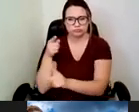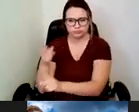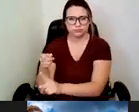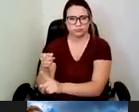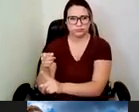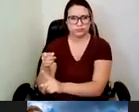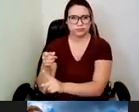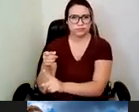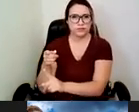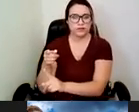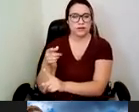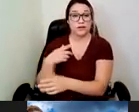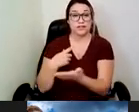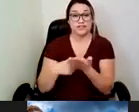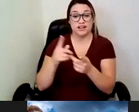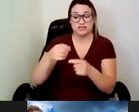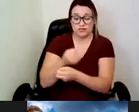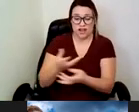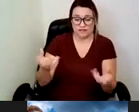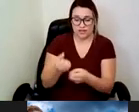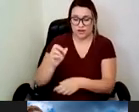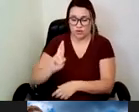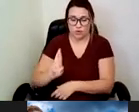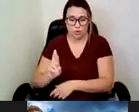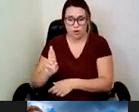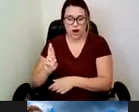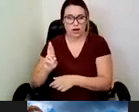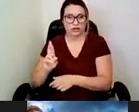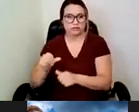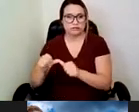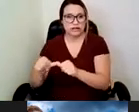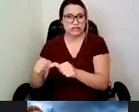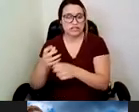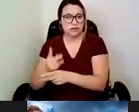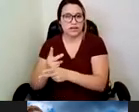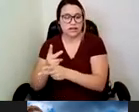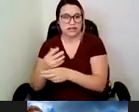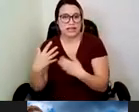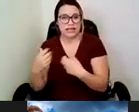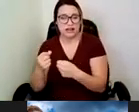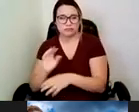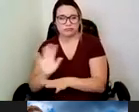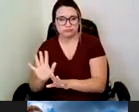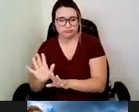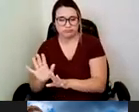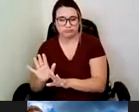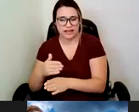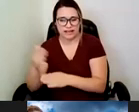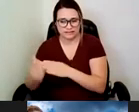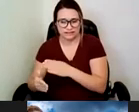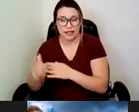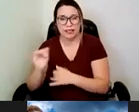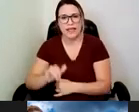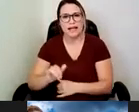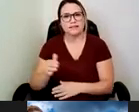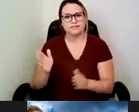doing everything or discontinuing care, that are all, that's certainly going to direct someone. And